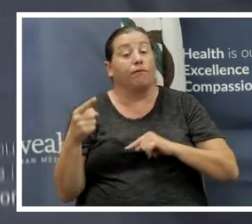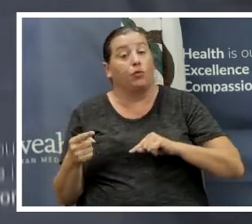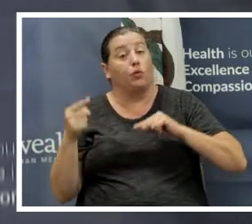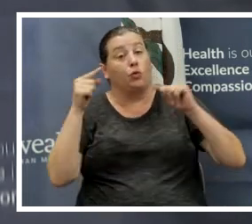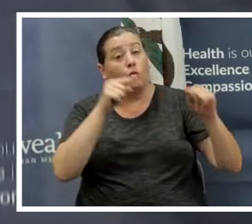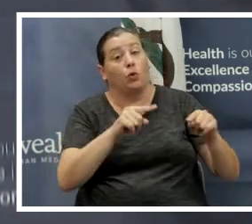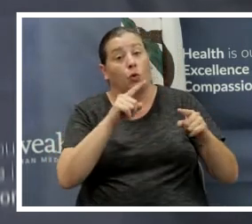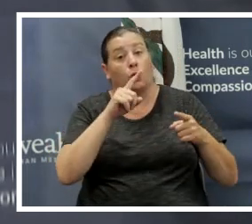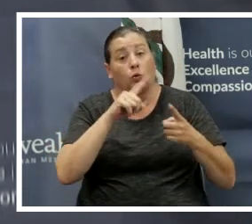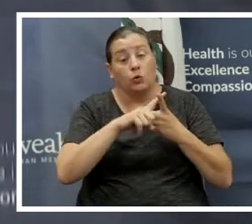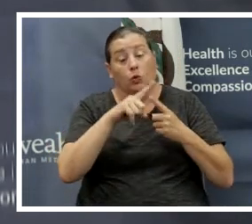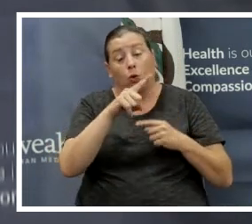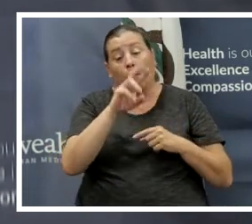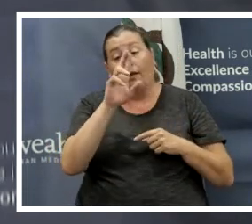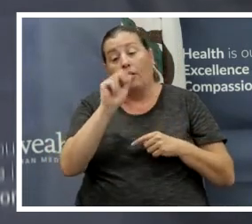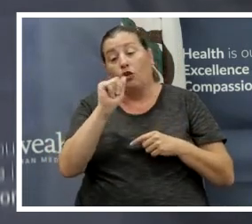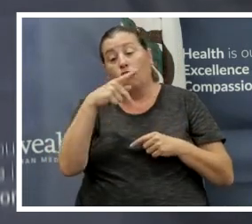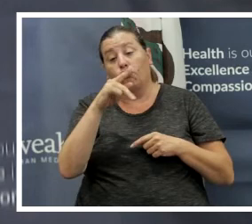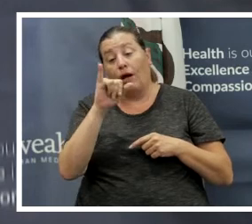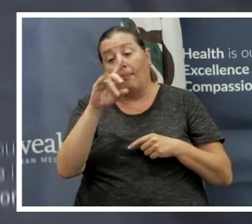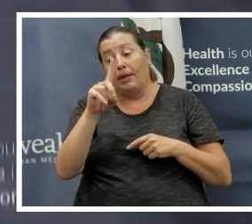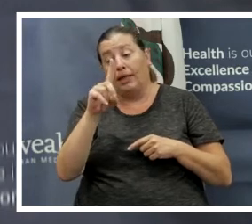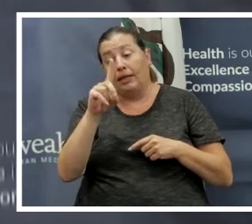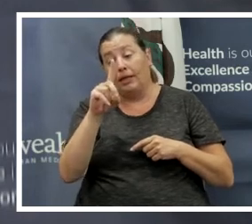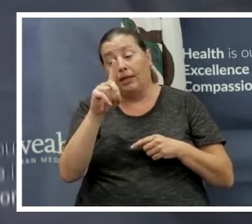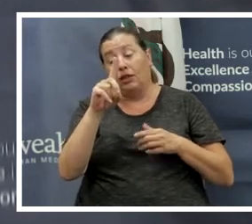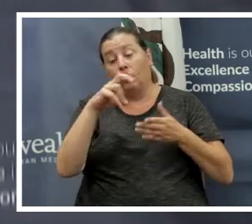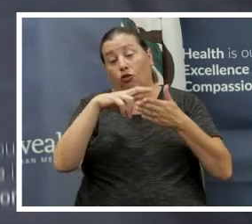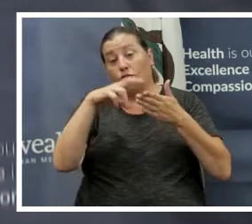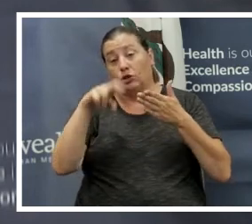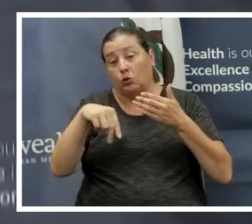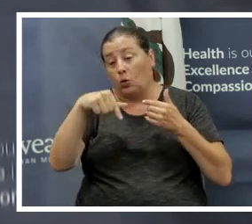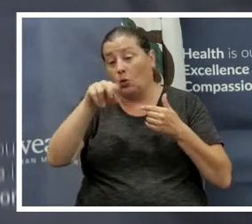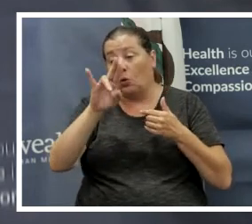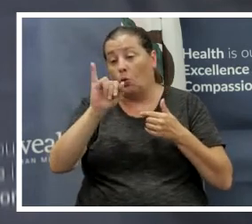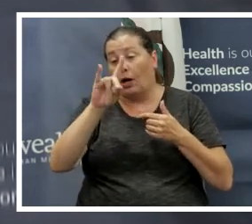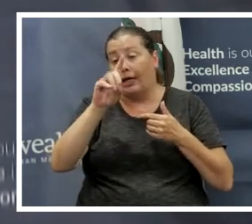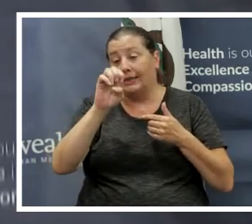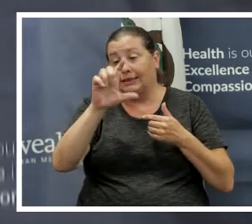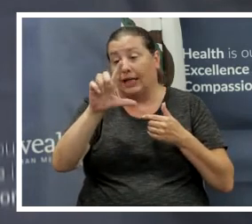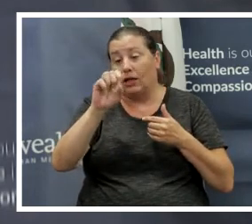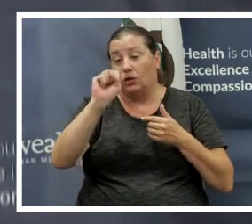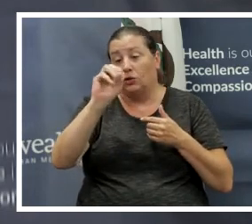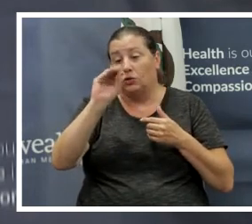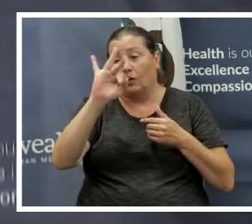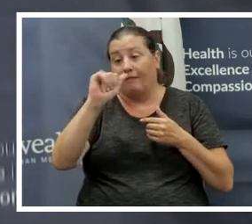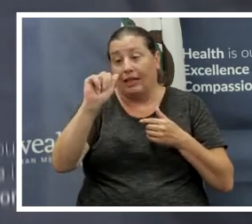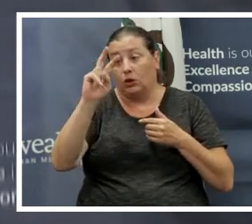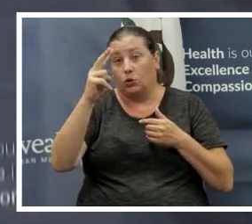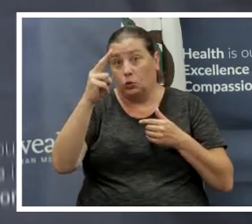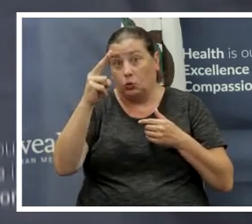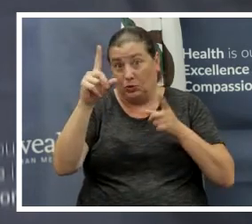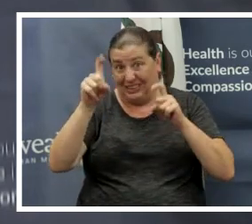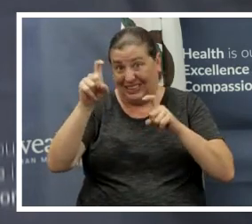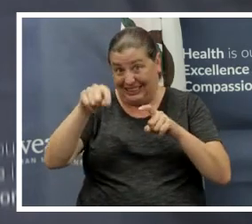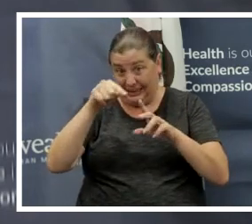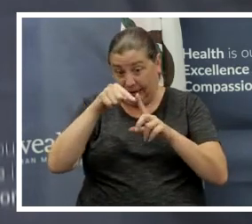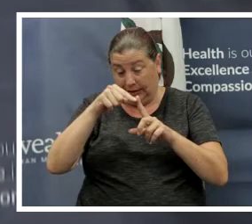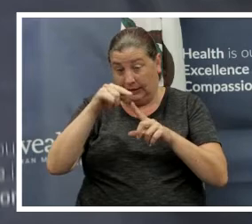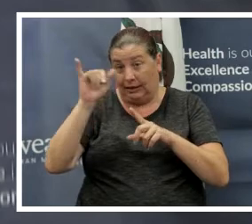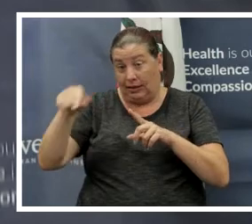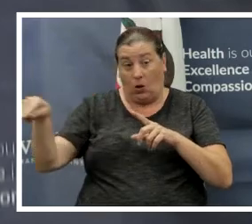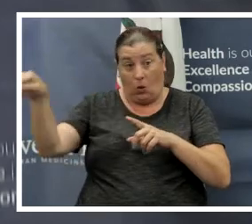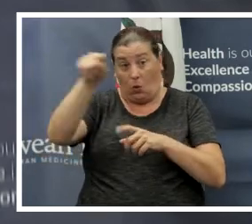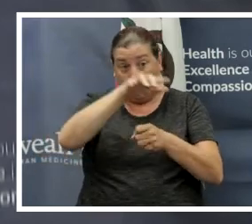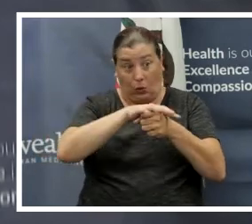the rapid result Quidel Sophia 2 platform, which is all those locations I told you, there is